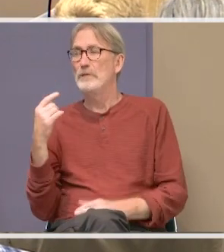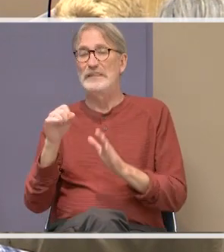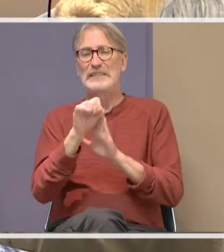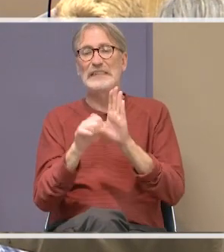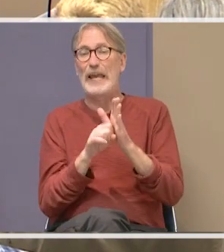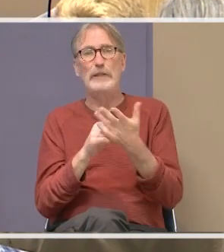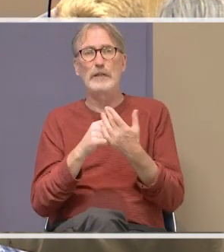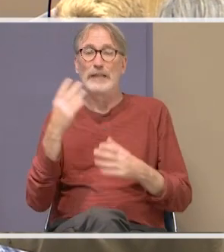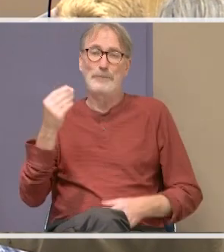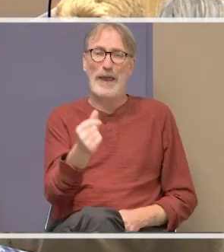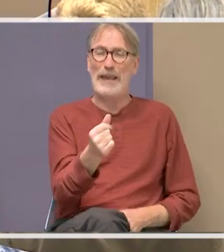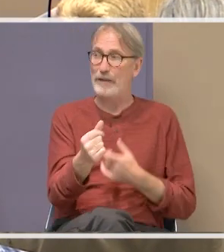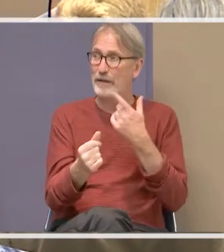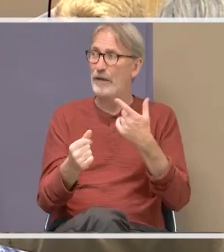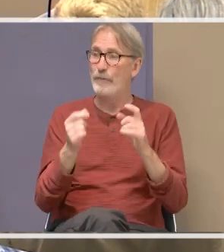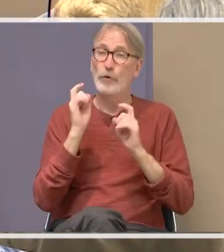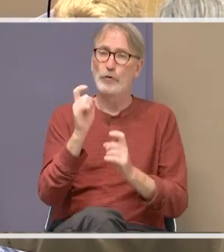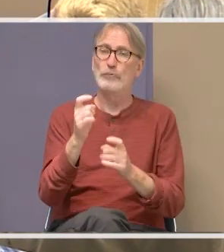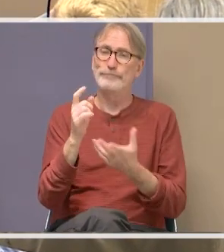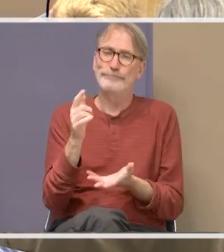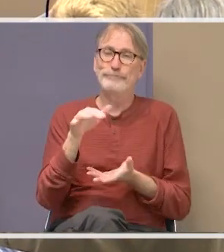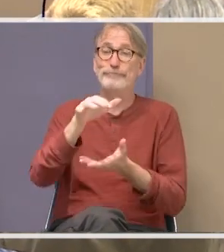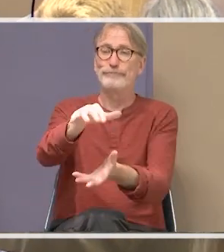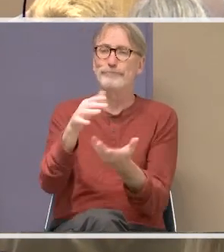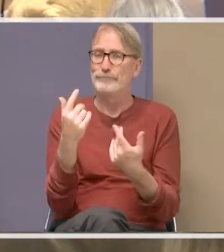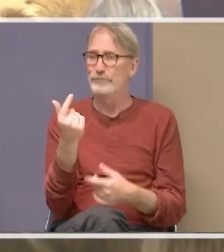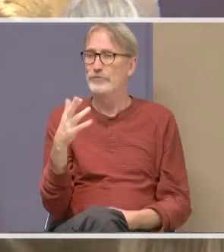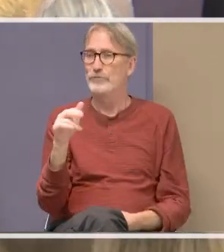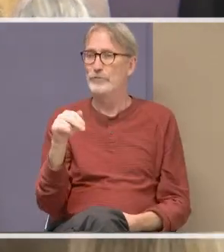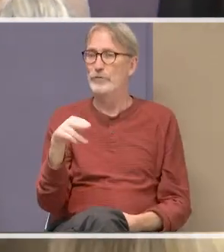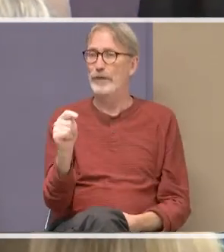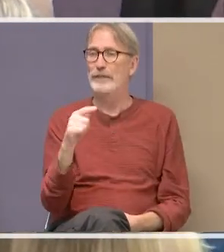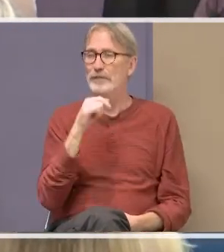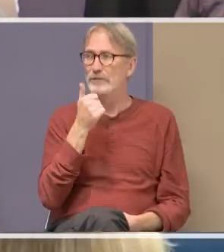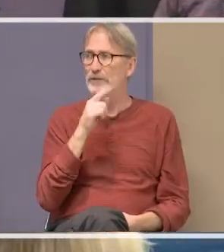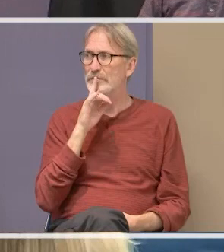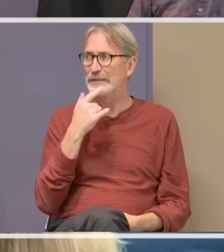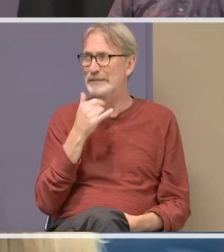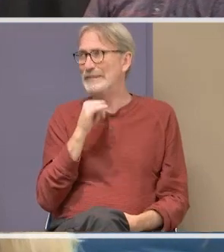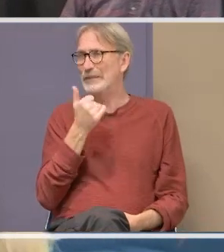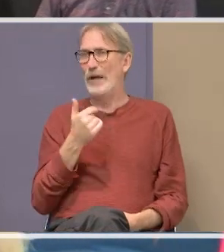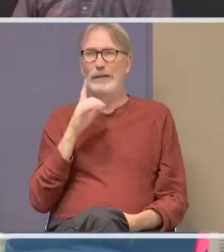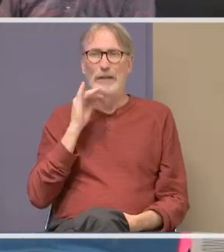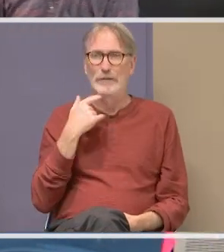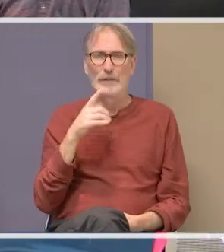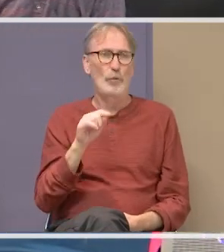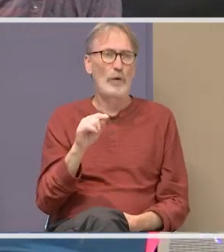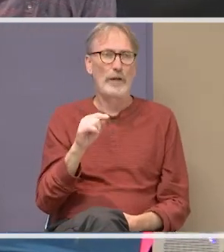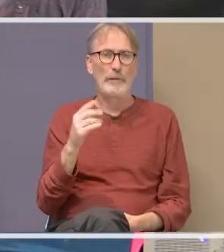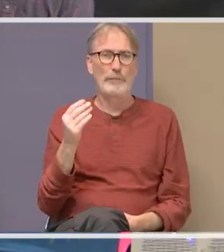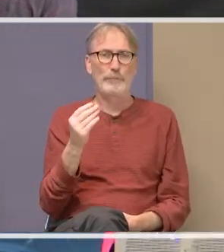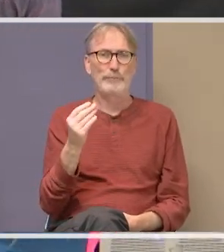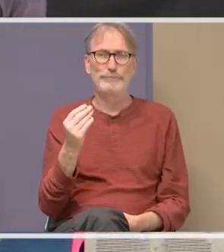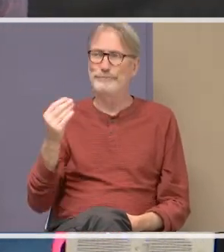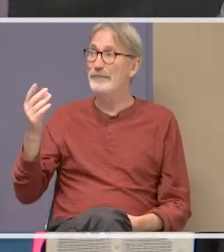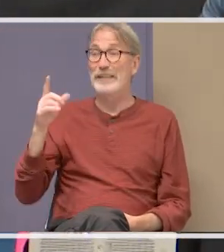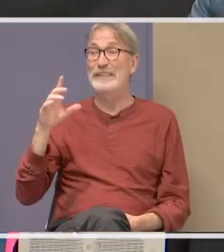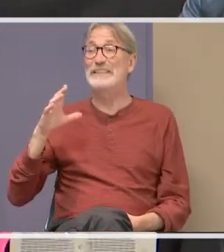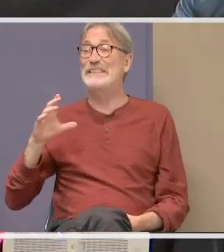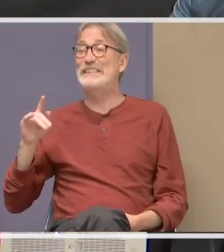state-funded grant, and so I have no choice. It's a specific traffic signal program, and so this is not, it's like 20% city match,